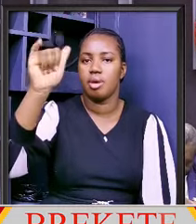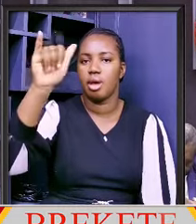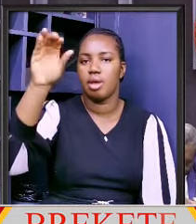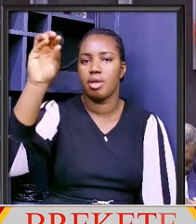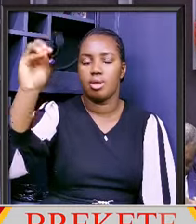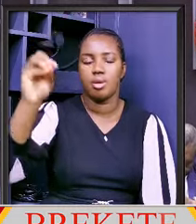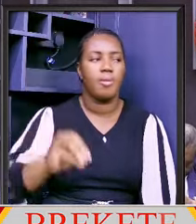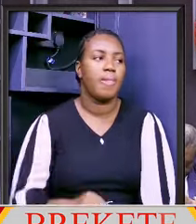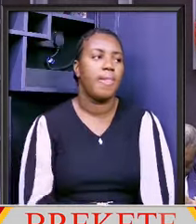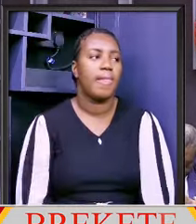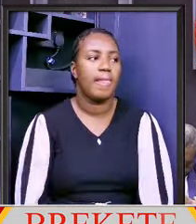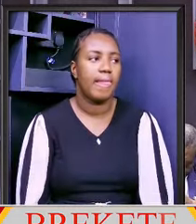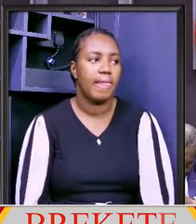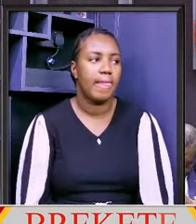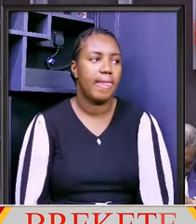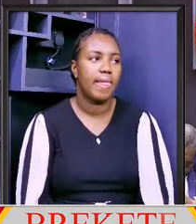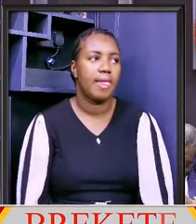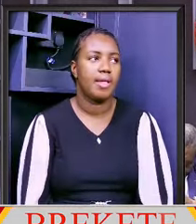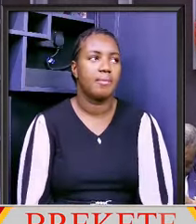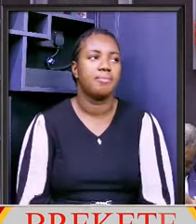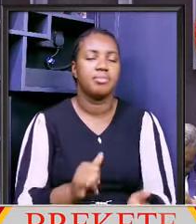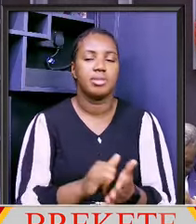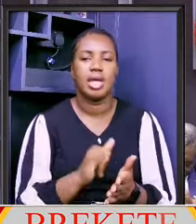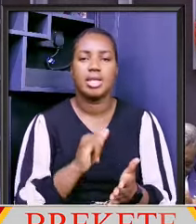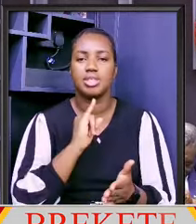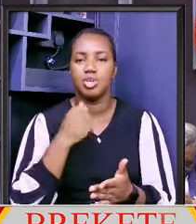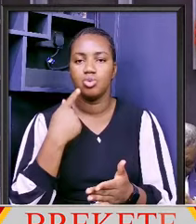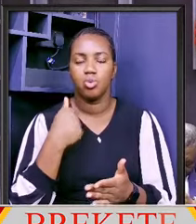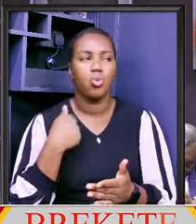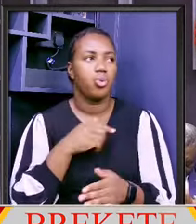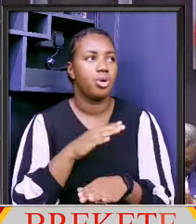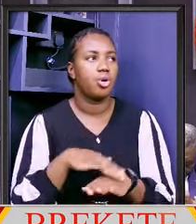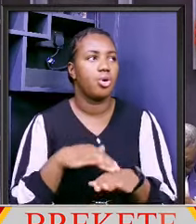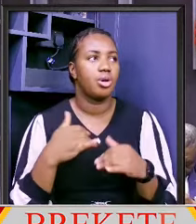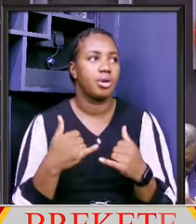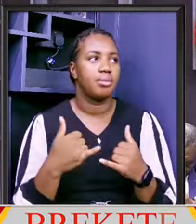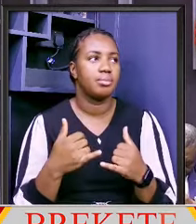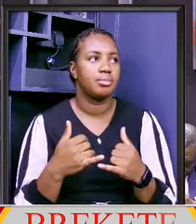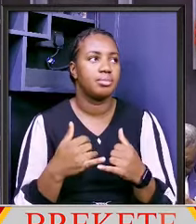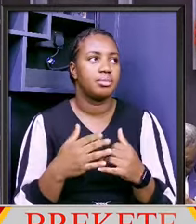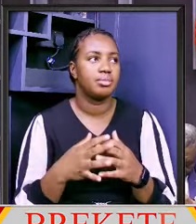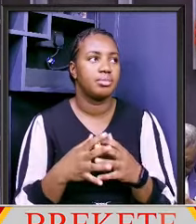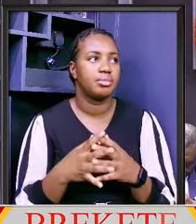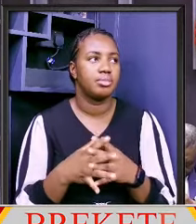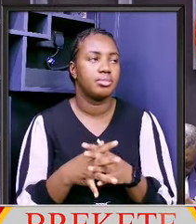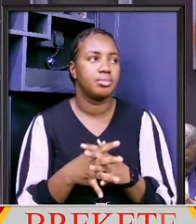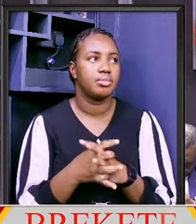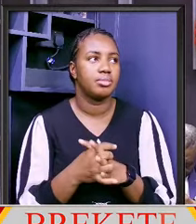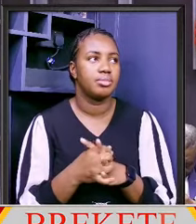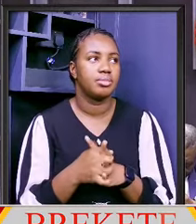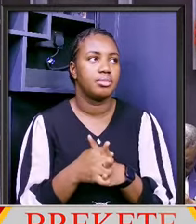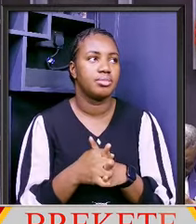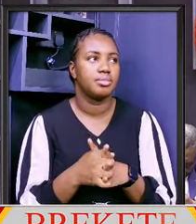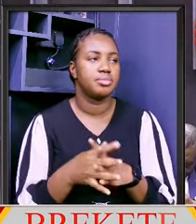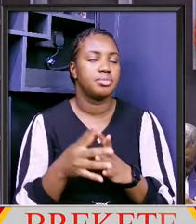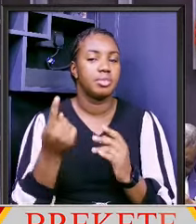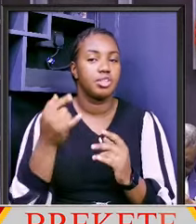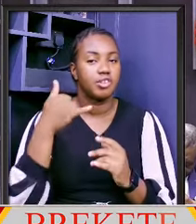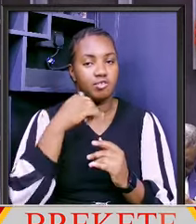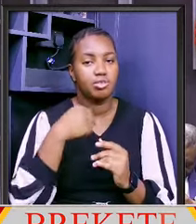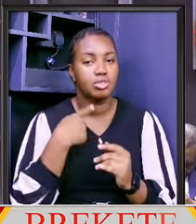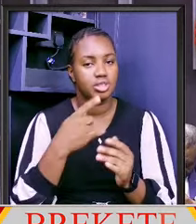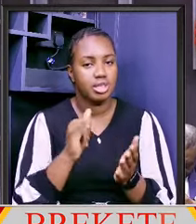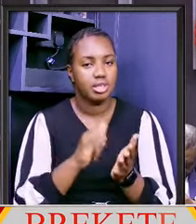Samson Dean Adebayo Apologun. Now here with the call, sir. The customer you are calling is busy. Please try again